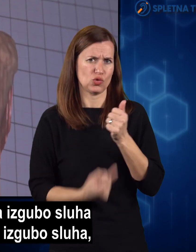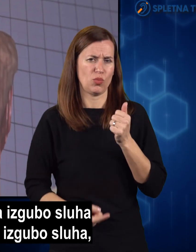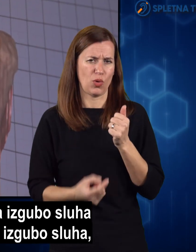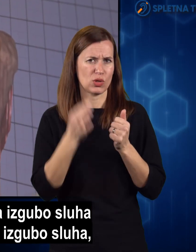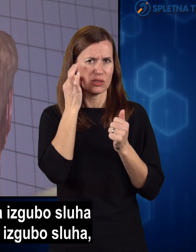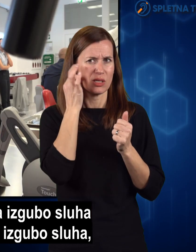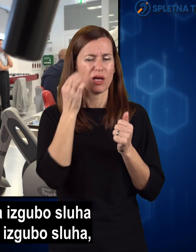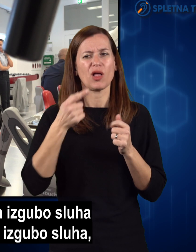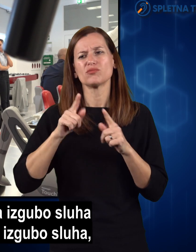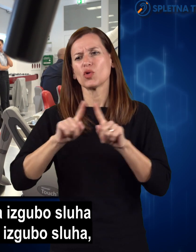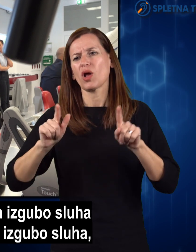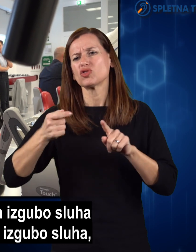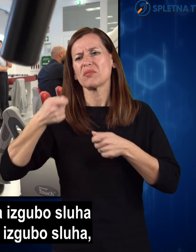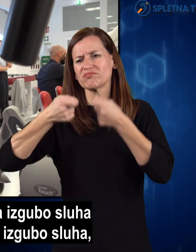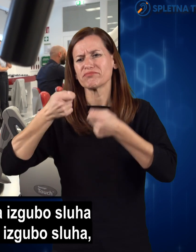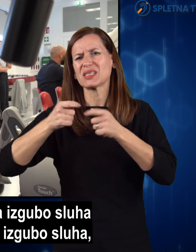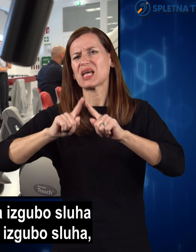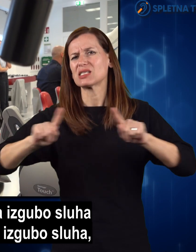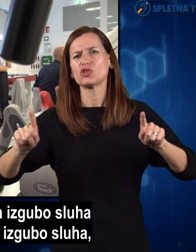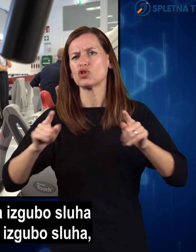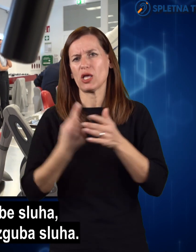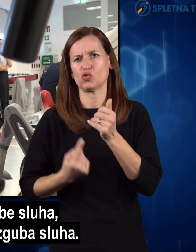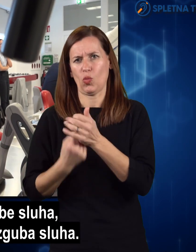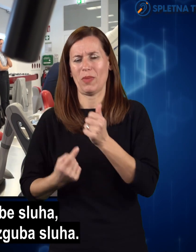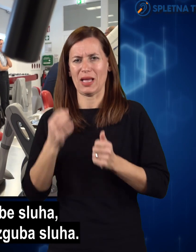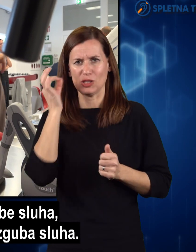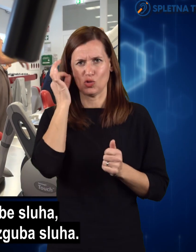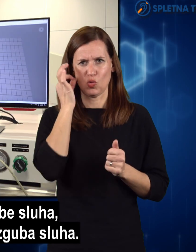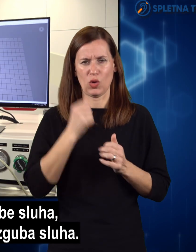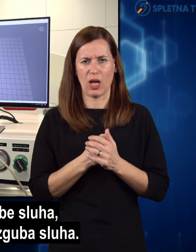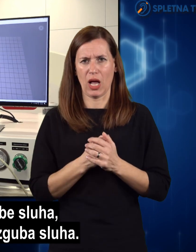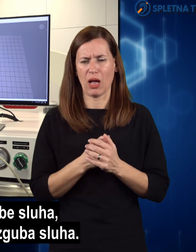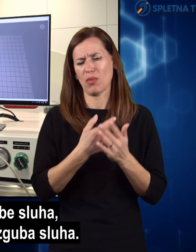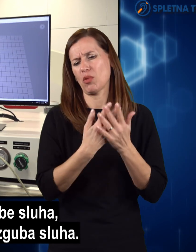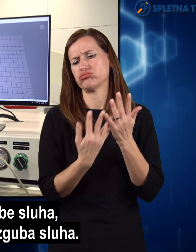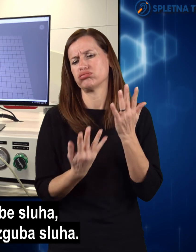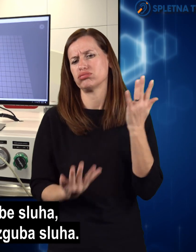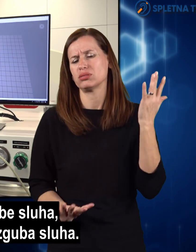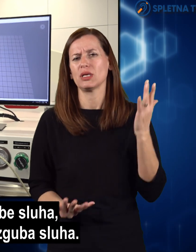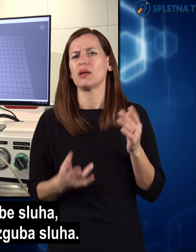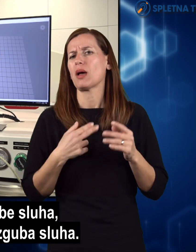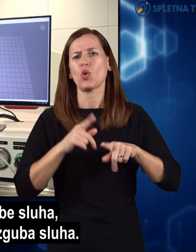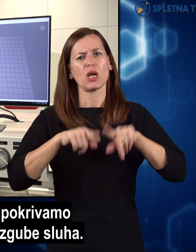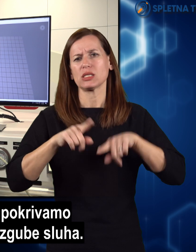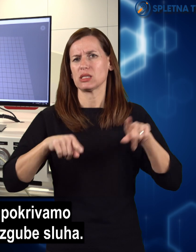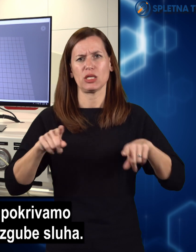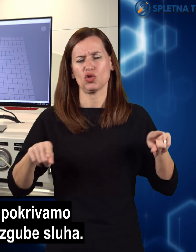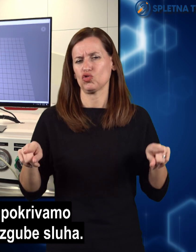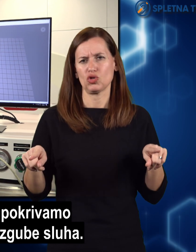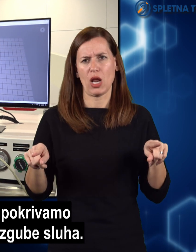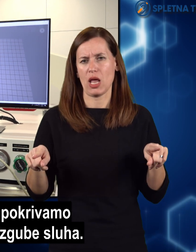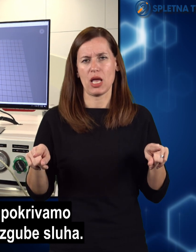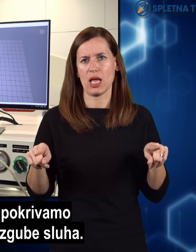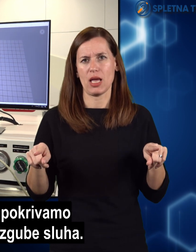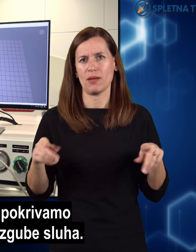neural hearing loss and conductive implants for a different type of hearing loss, a conductive hearing loss. So we